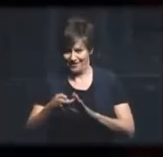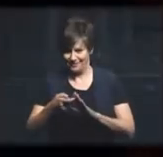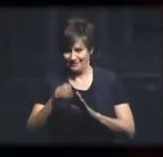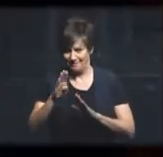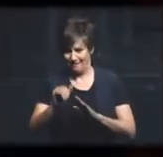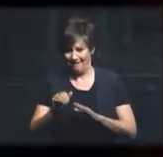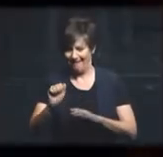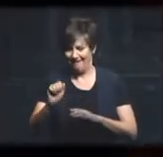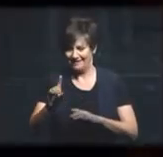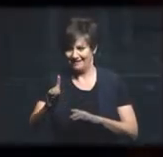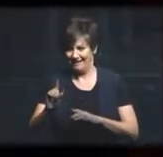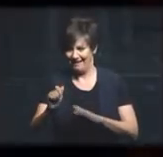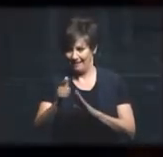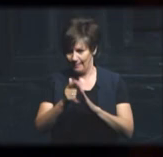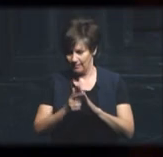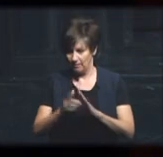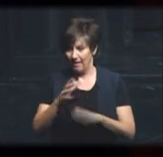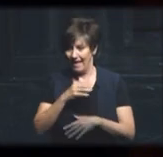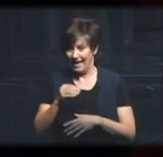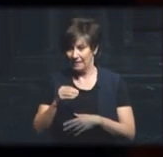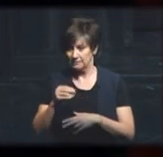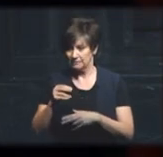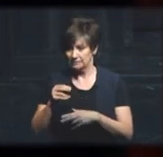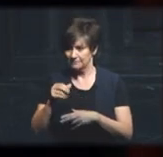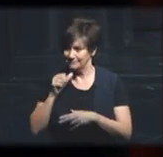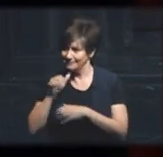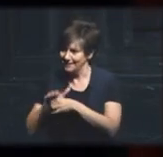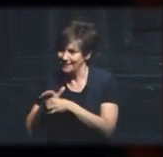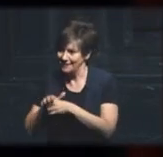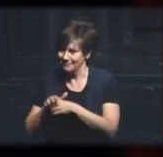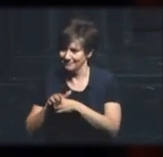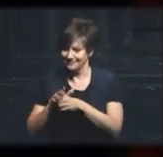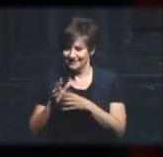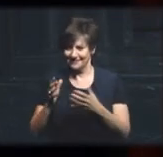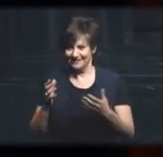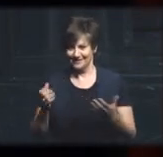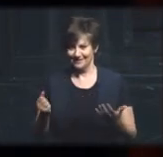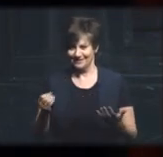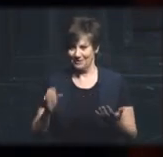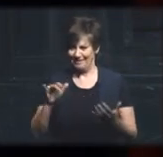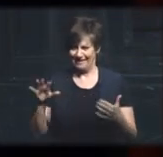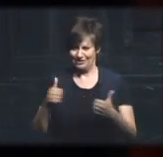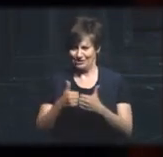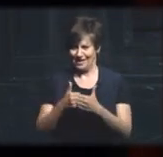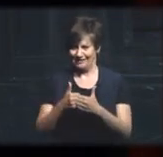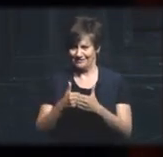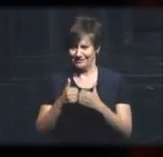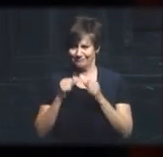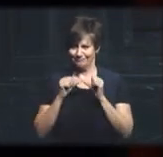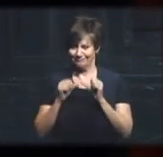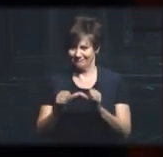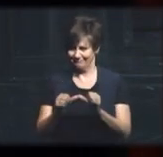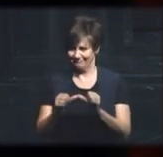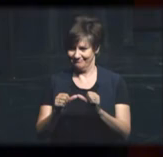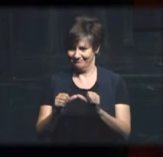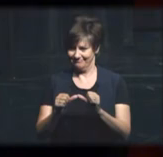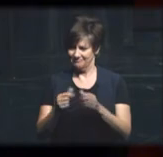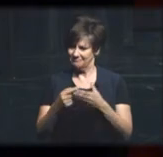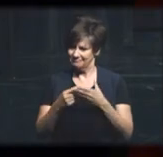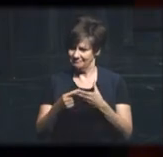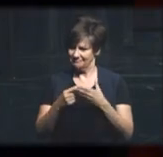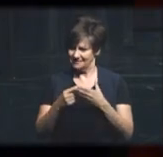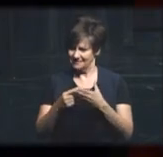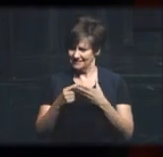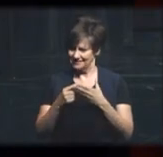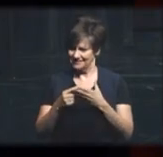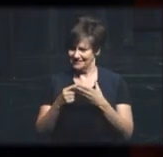ADA law, and we've had a shortage. And so that challenge has sort of been ongoing. We've talked about and looked